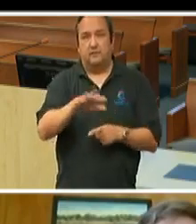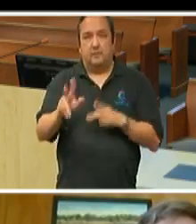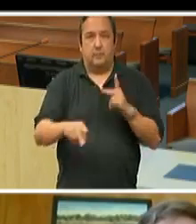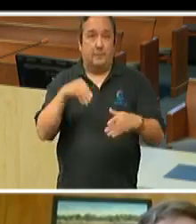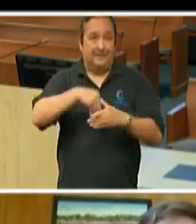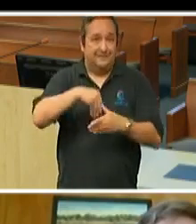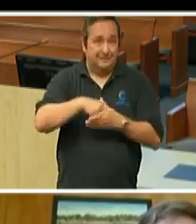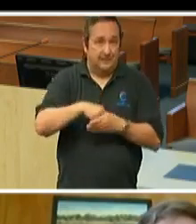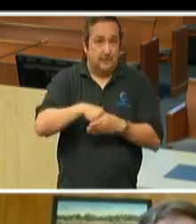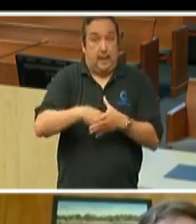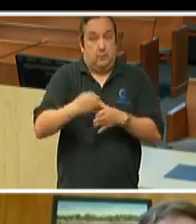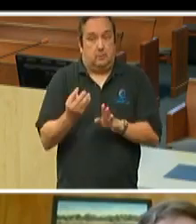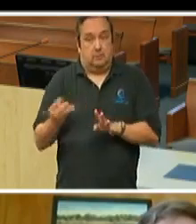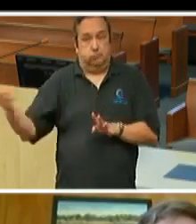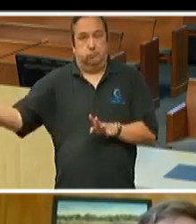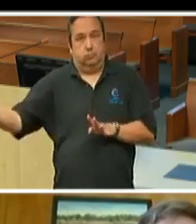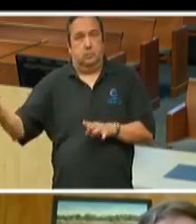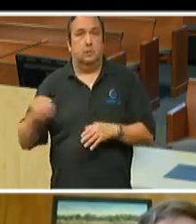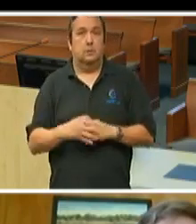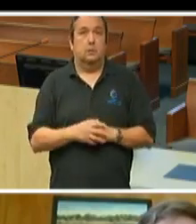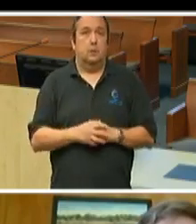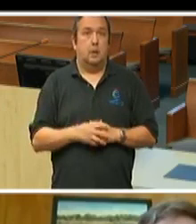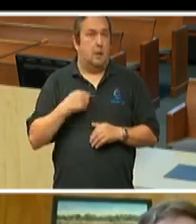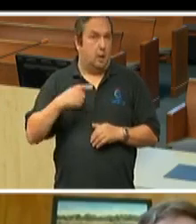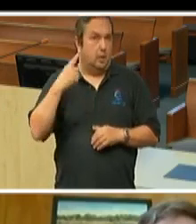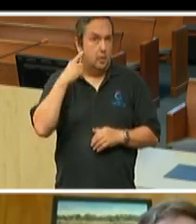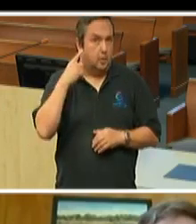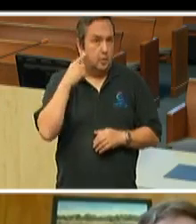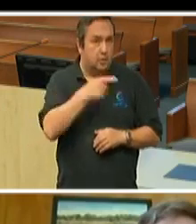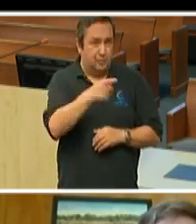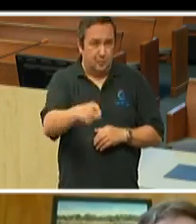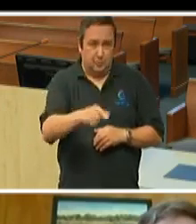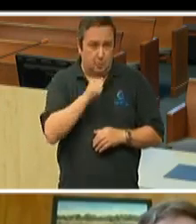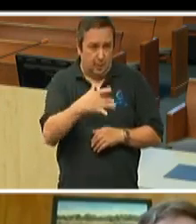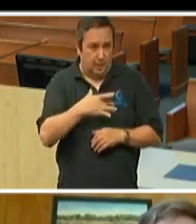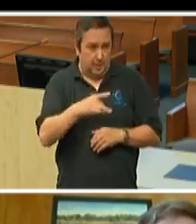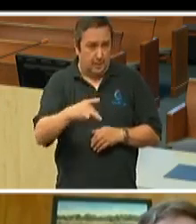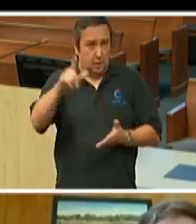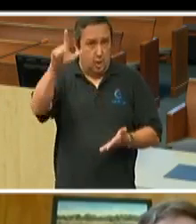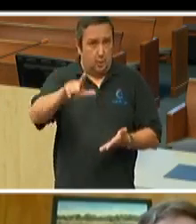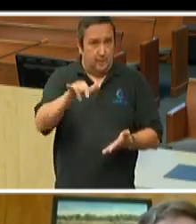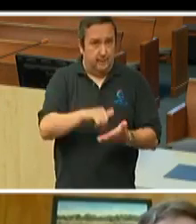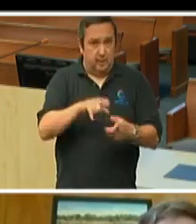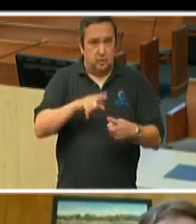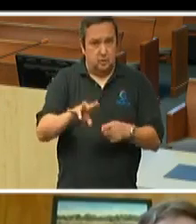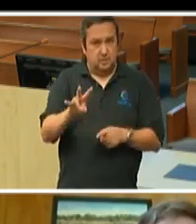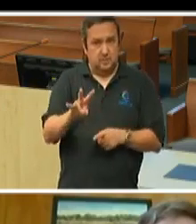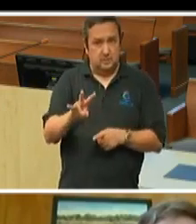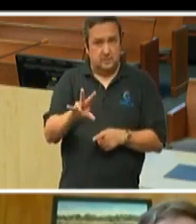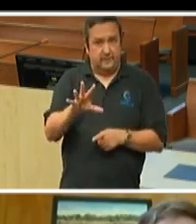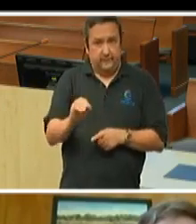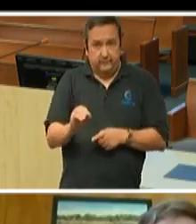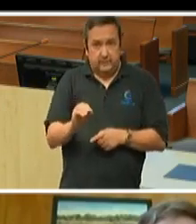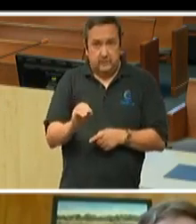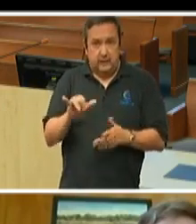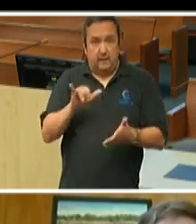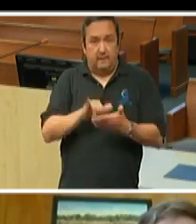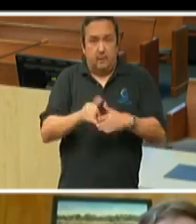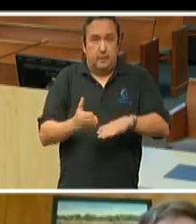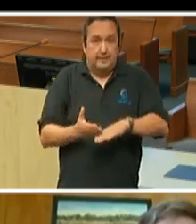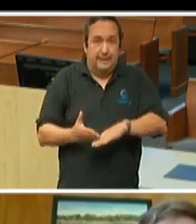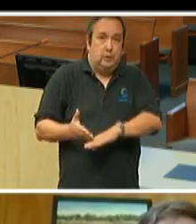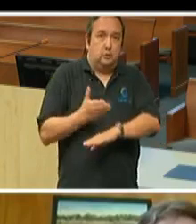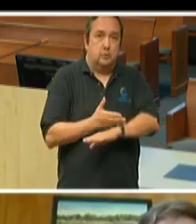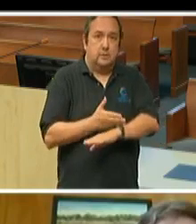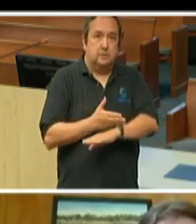folks. Mm-hmm. So Hutch, what I'm hearing is you're not in favor of lowering that to even 750, which would increase